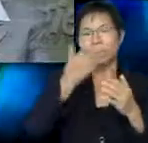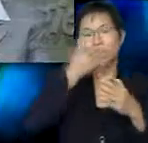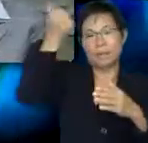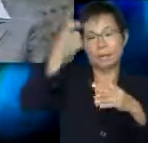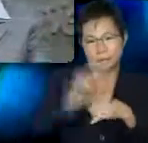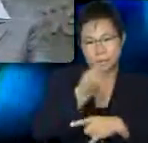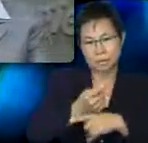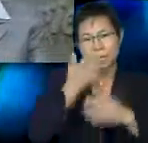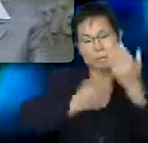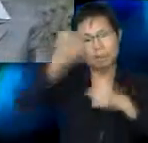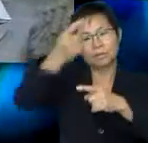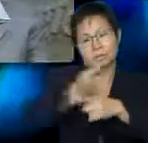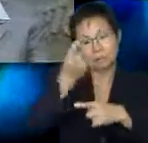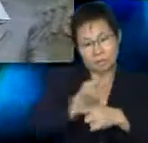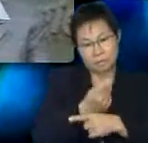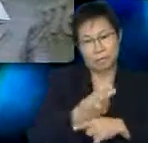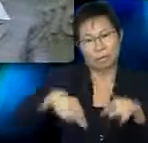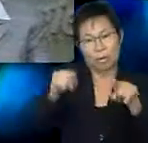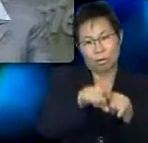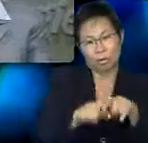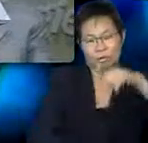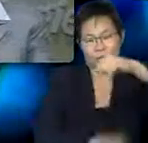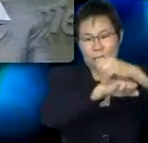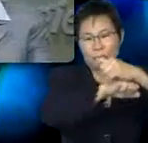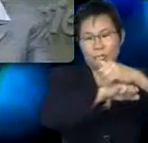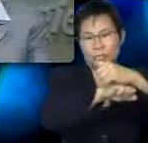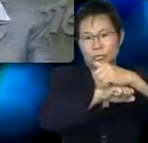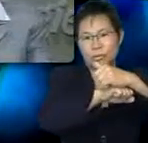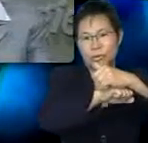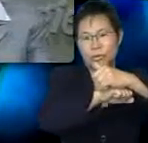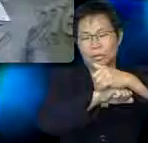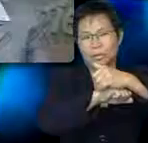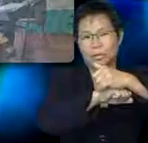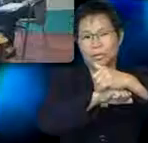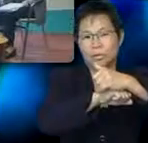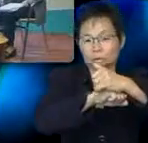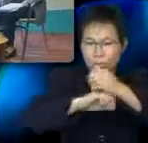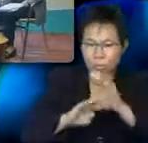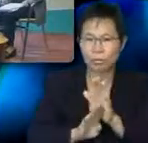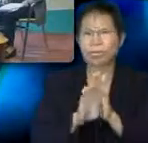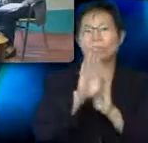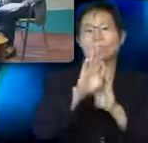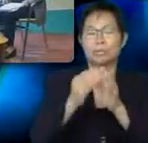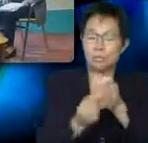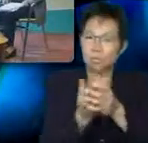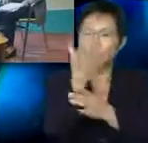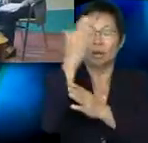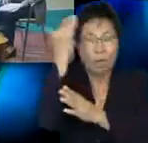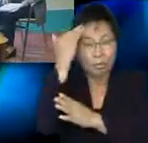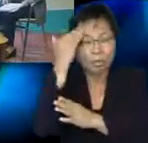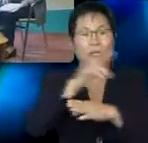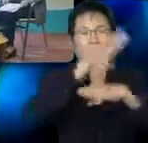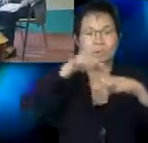Best practice. Best practices also subscribe to the notion of the ever-growing awareness of the nature